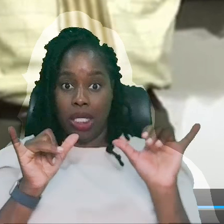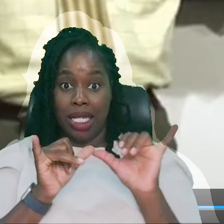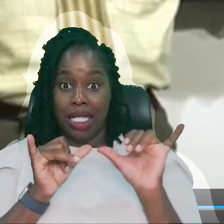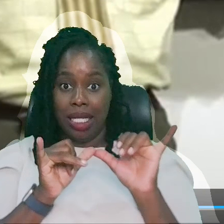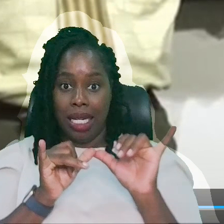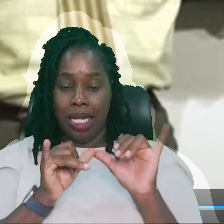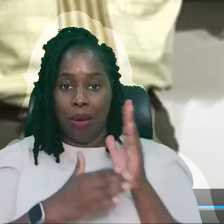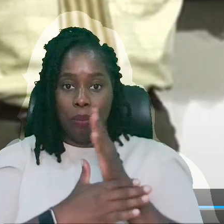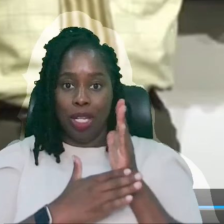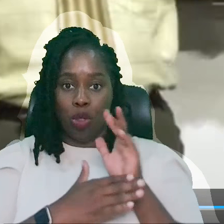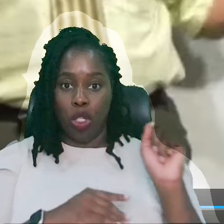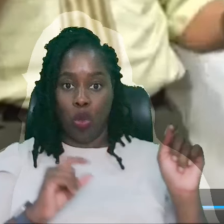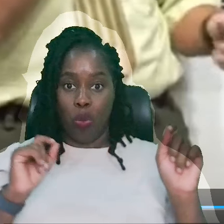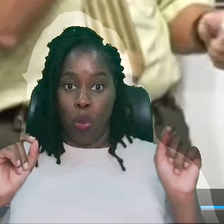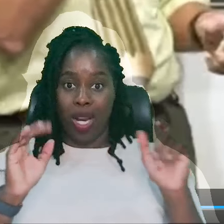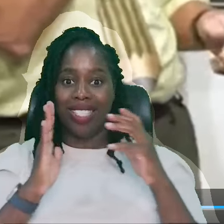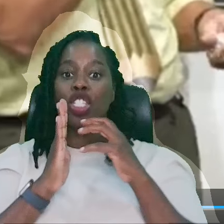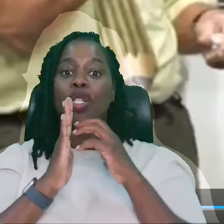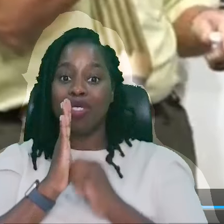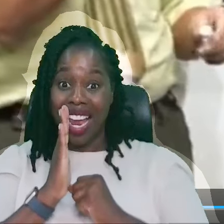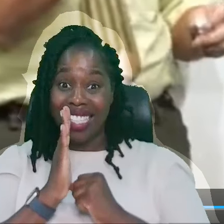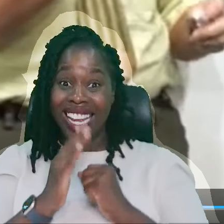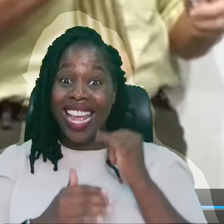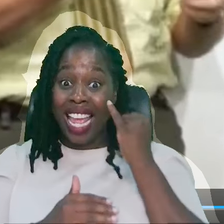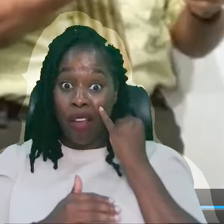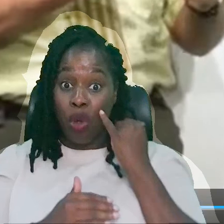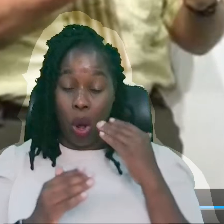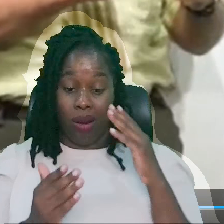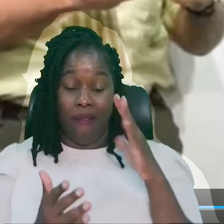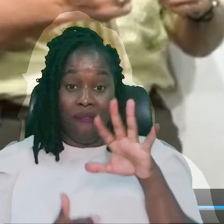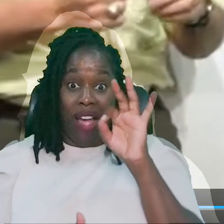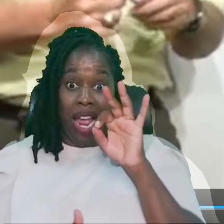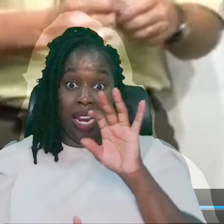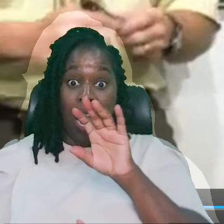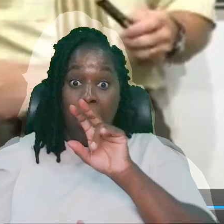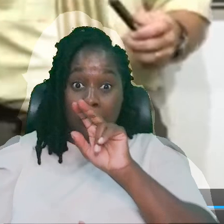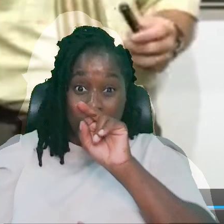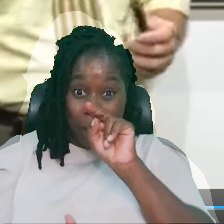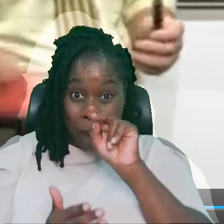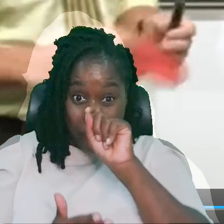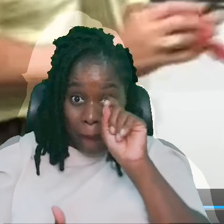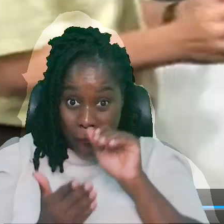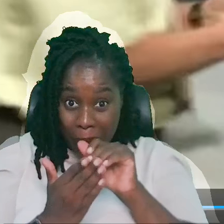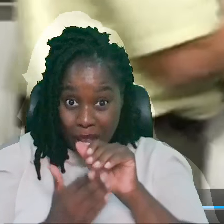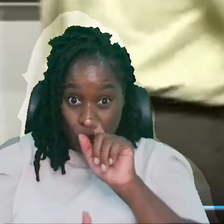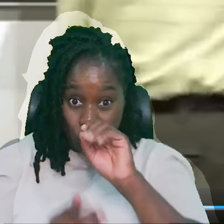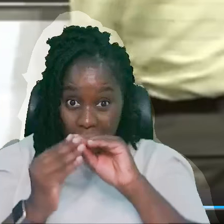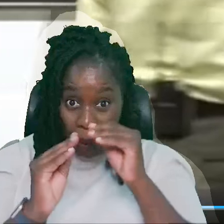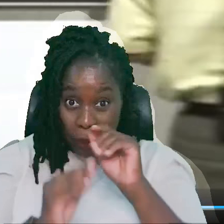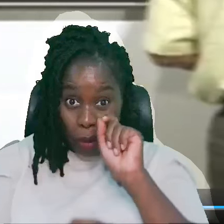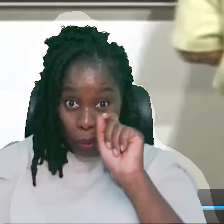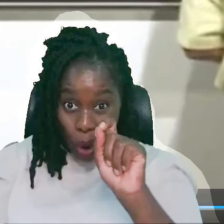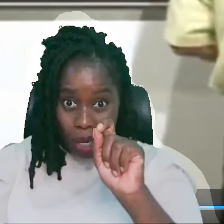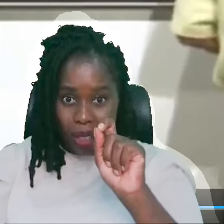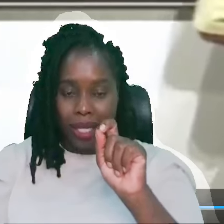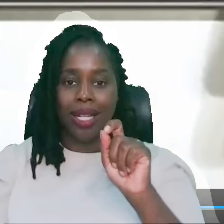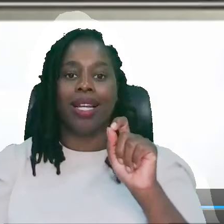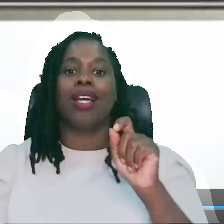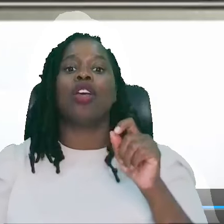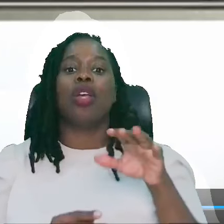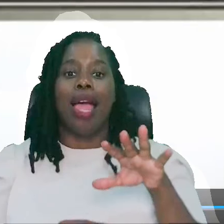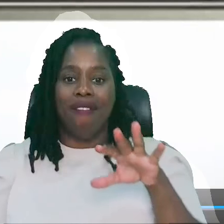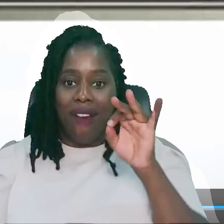you subtract. But when you want to find the midpoint, you want to just find the average. Now, one